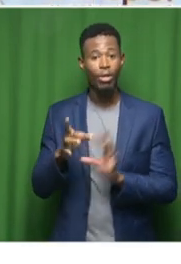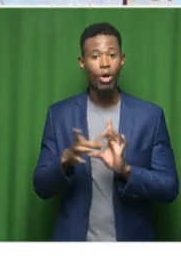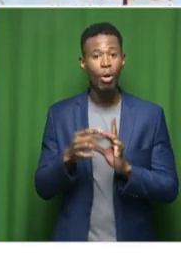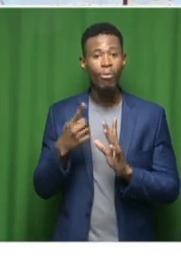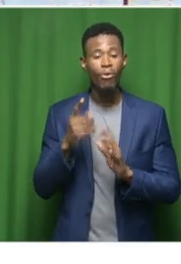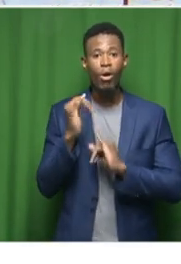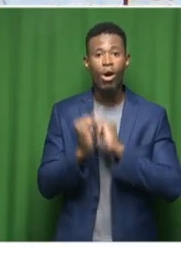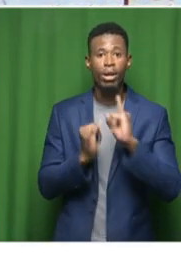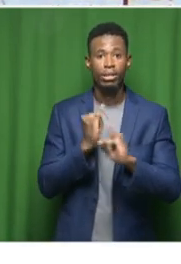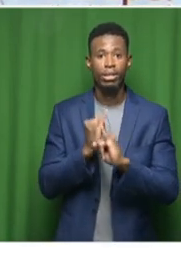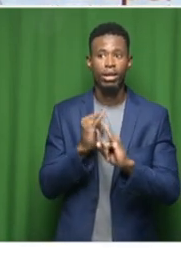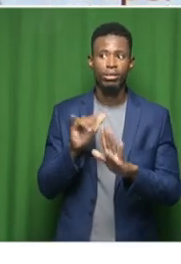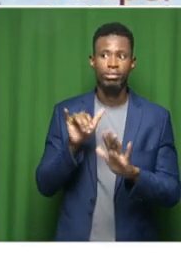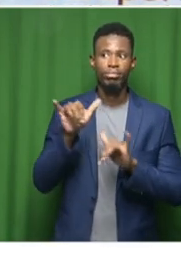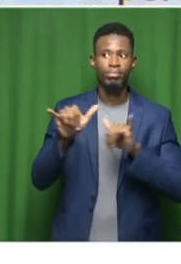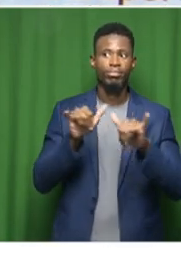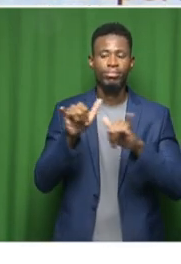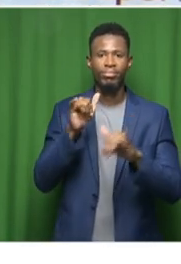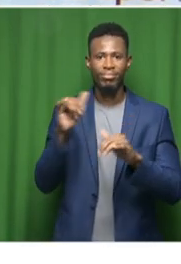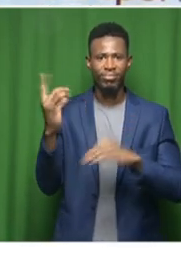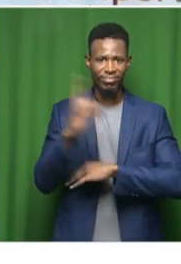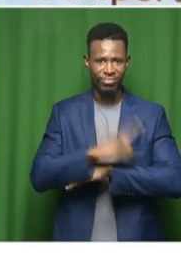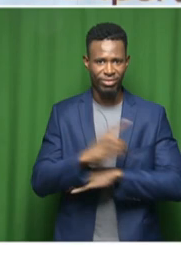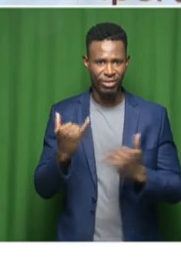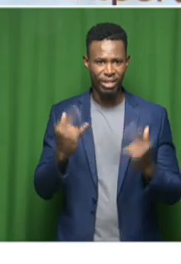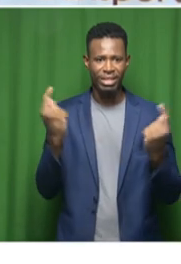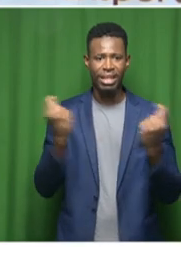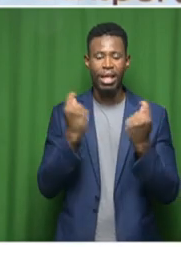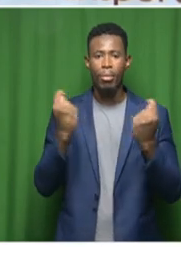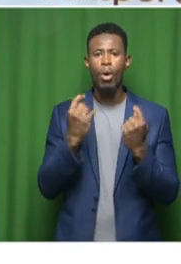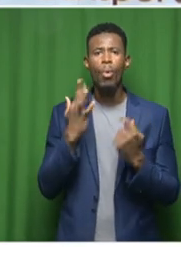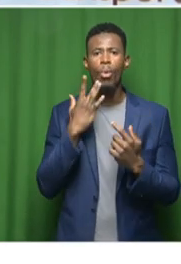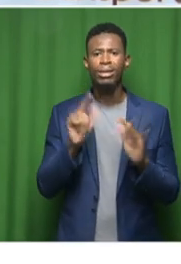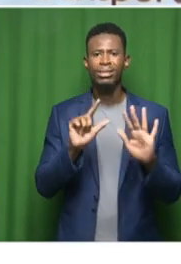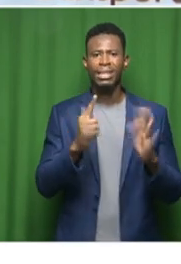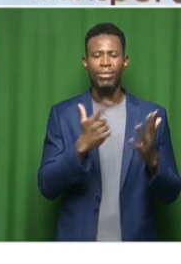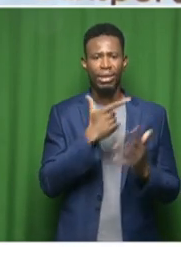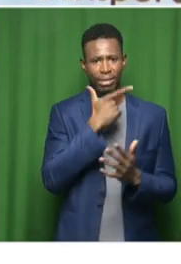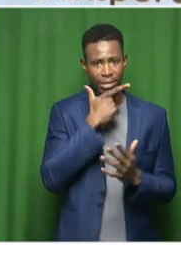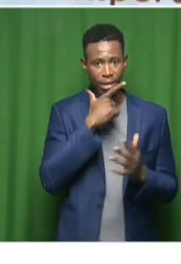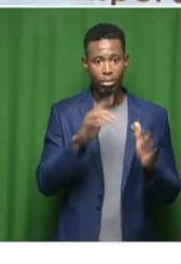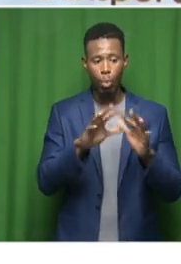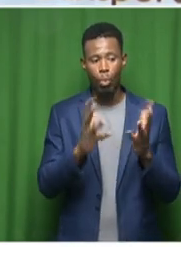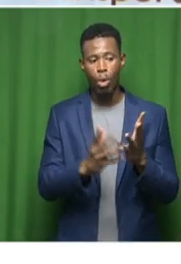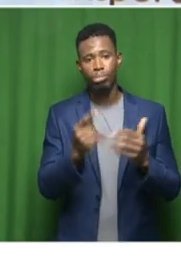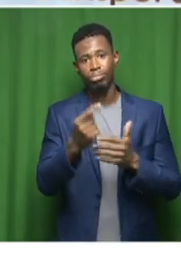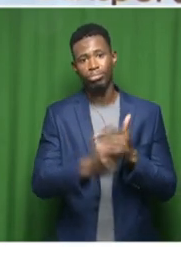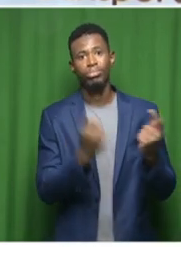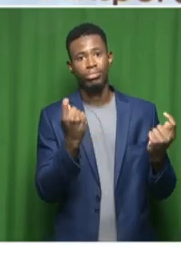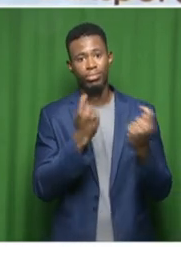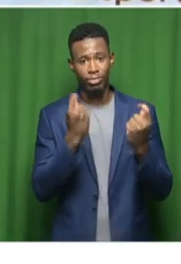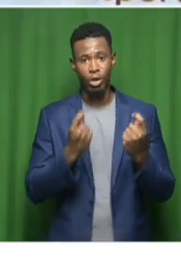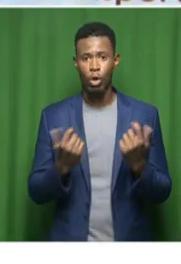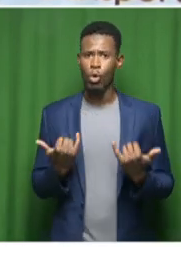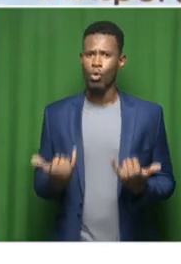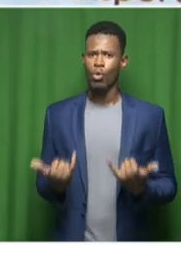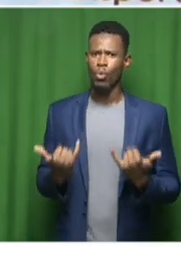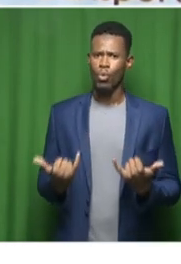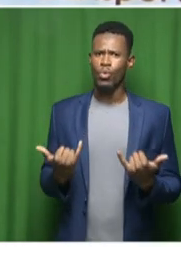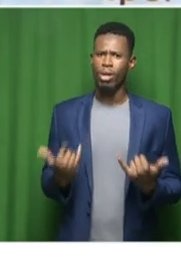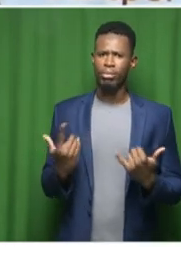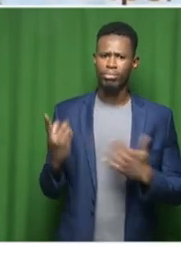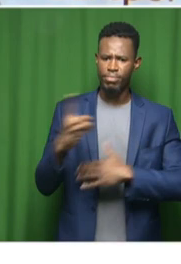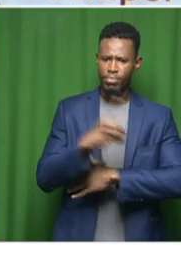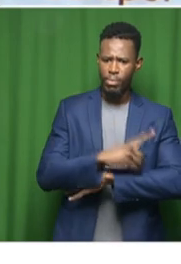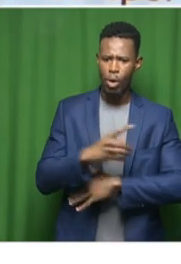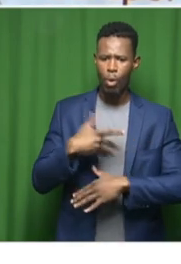the International Civil Aviation Day that is celebrated on the 7th of December worldwide. This is a day that seeks to, you know,